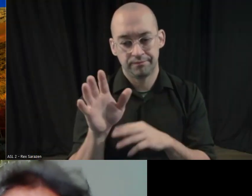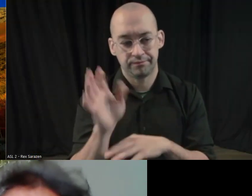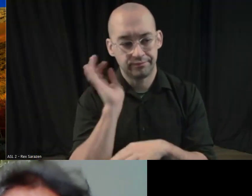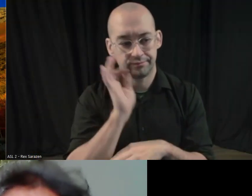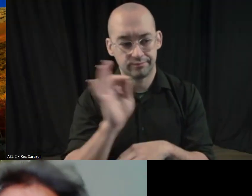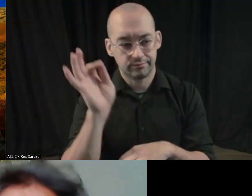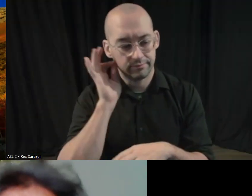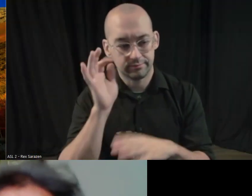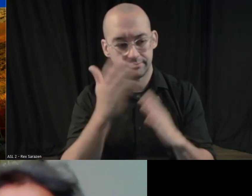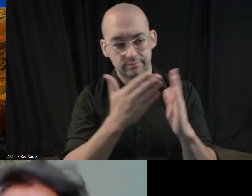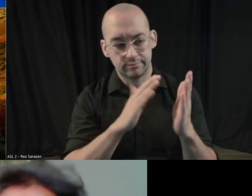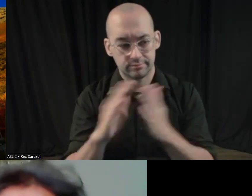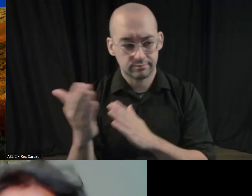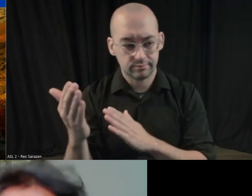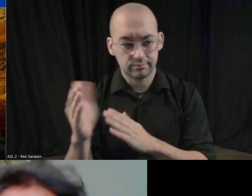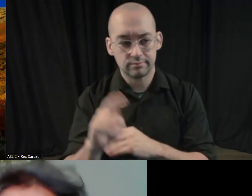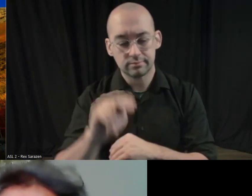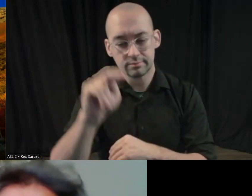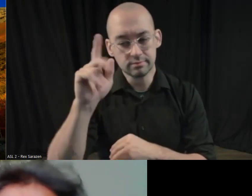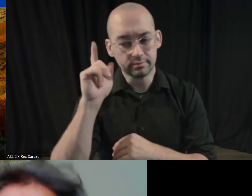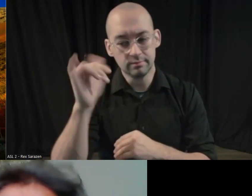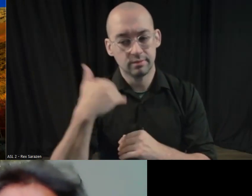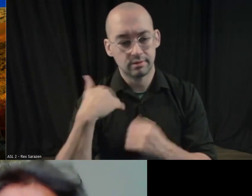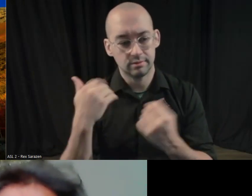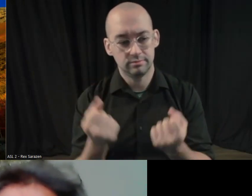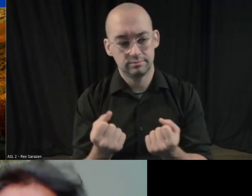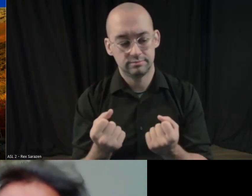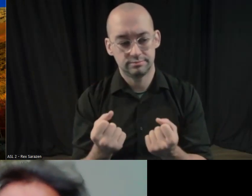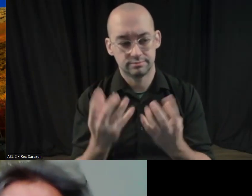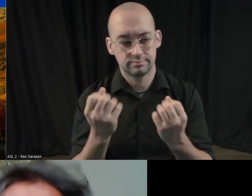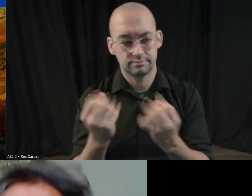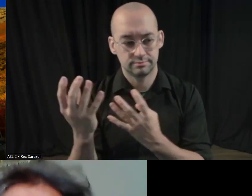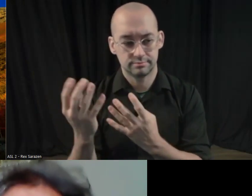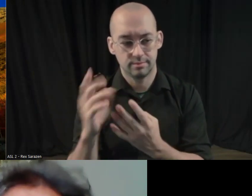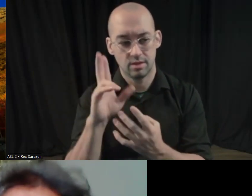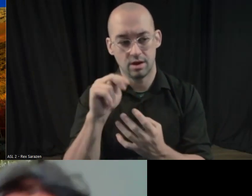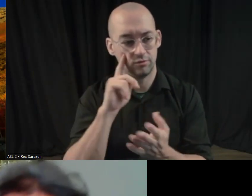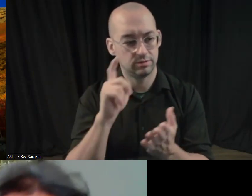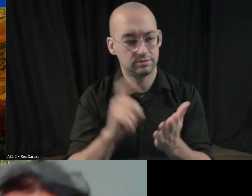communities. Northern California, we have so many unrecognized